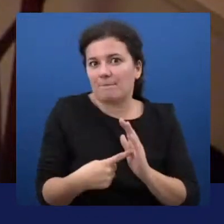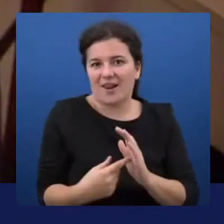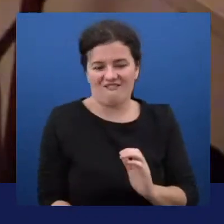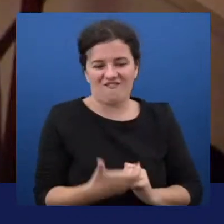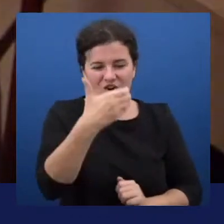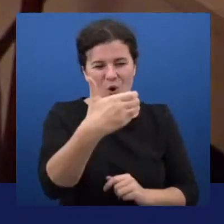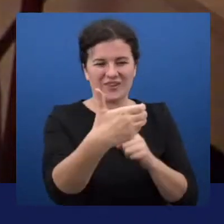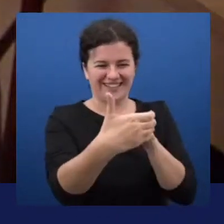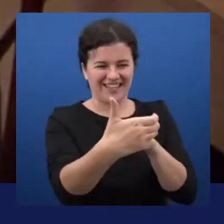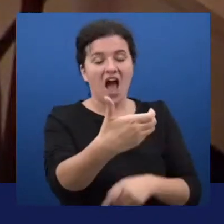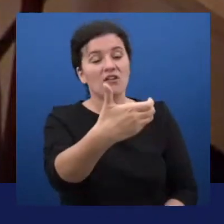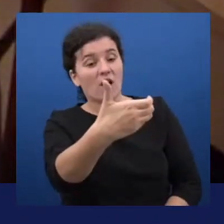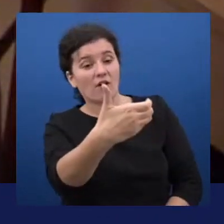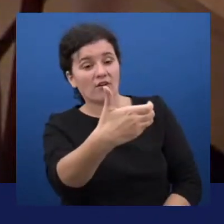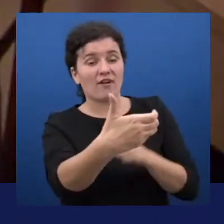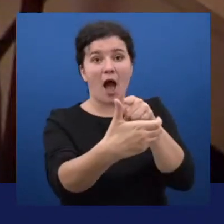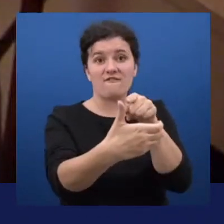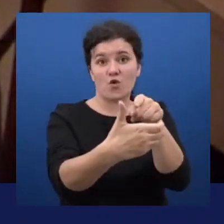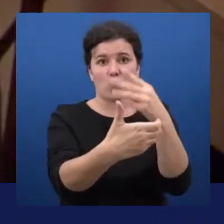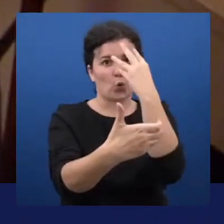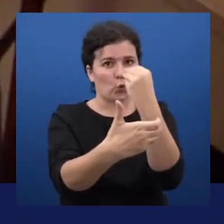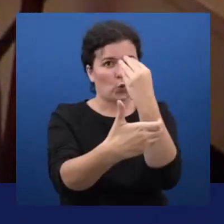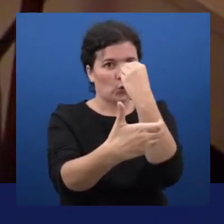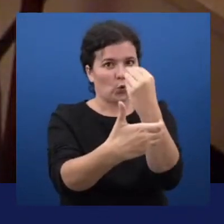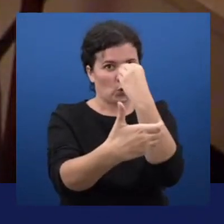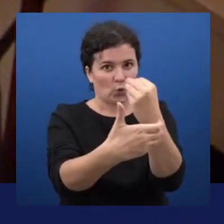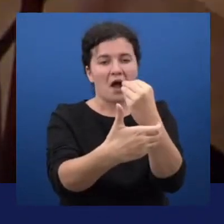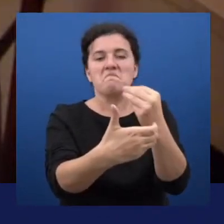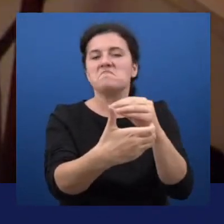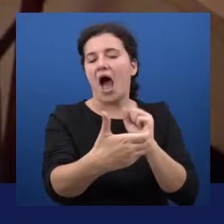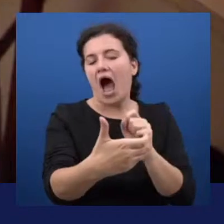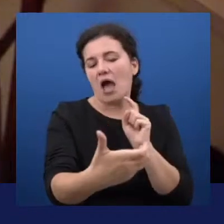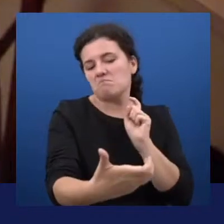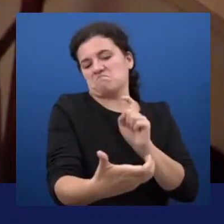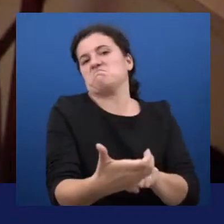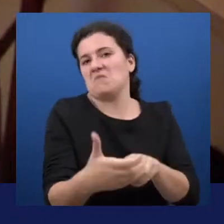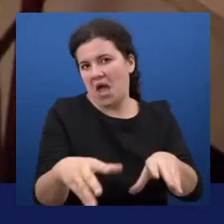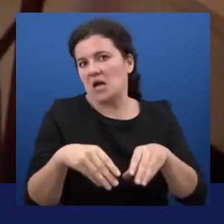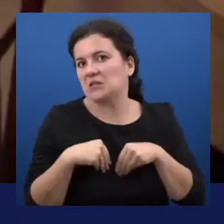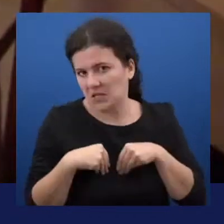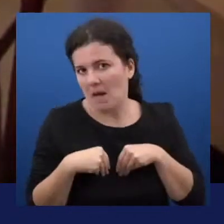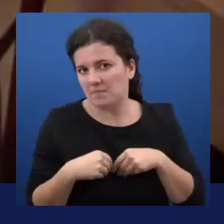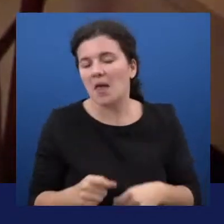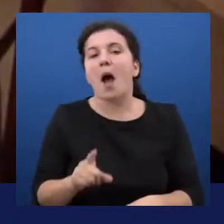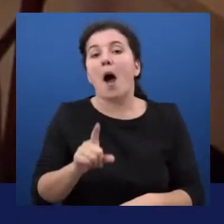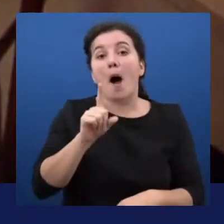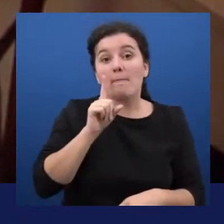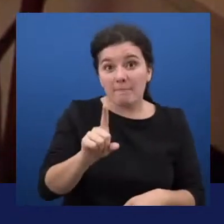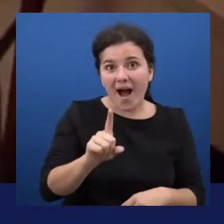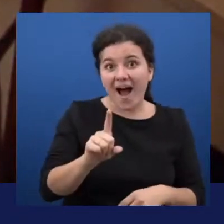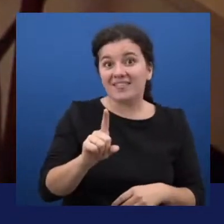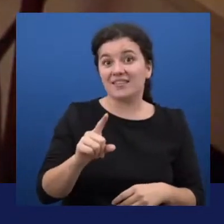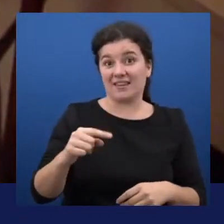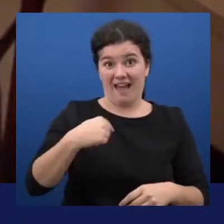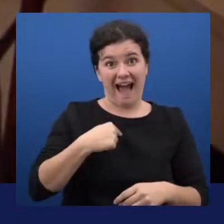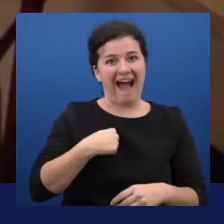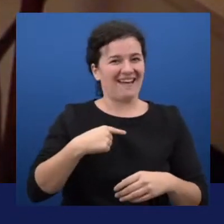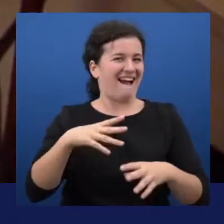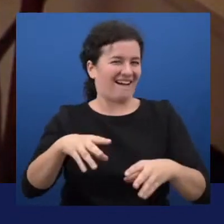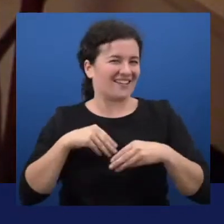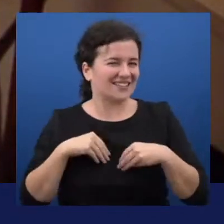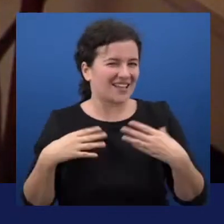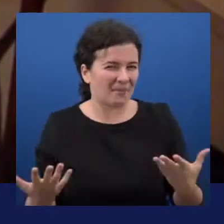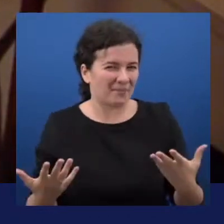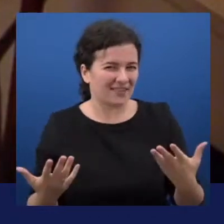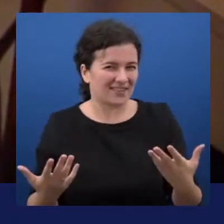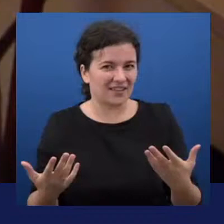it because I told it. So that's a really good question. Mohammed, looks like it is indeed possible. I know there's services that will do that. But again, you have to